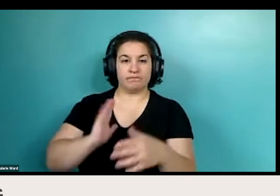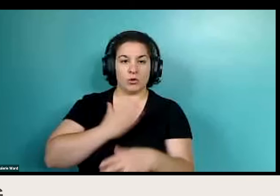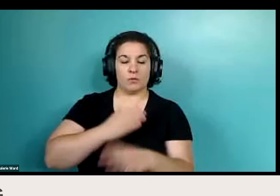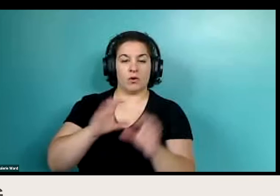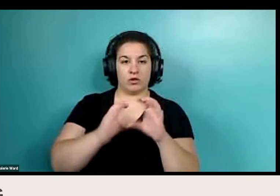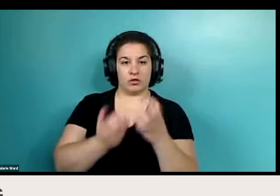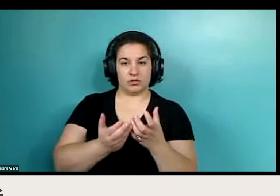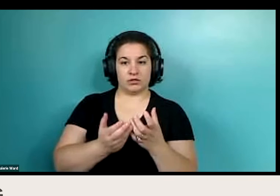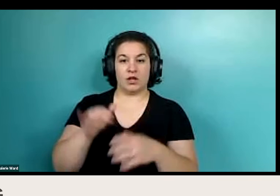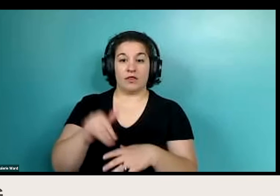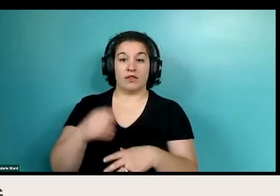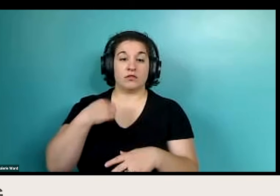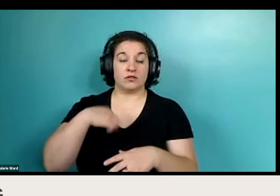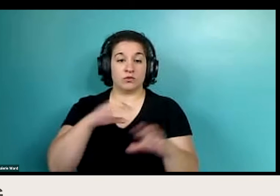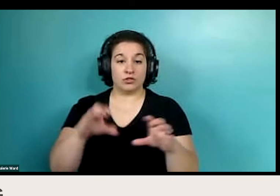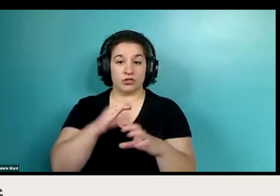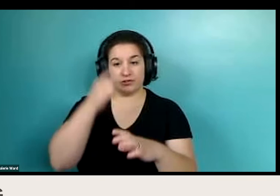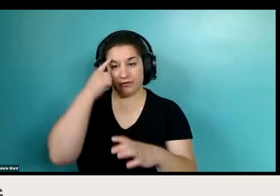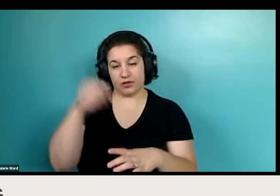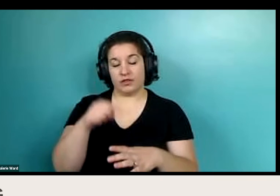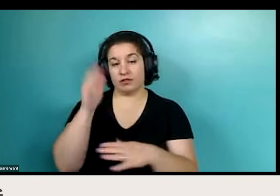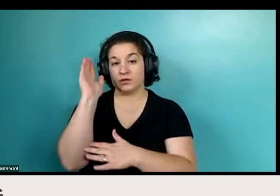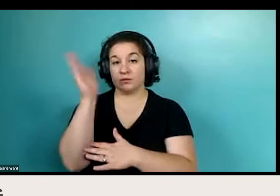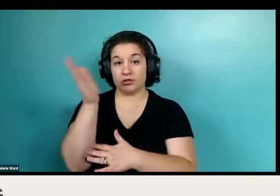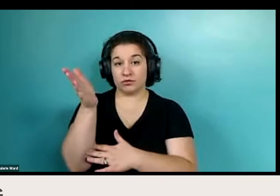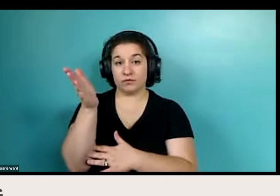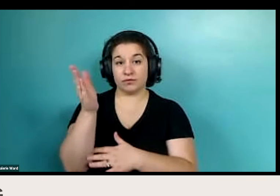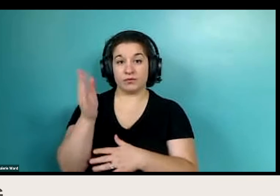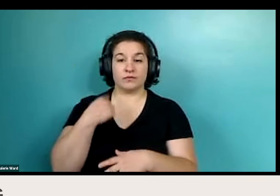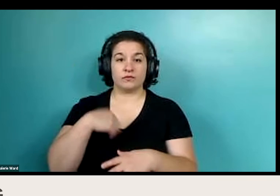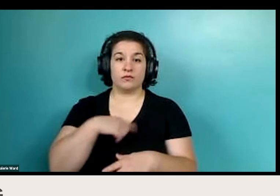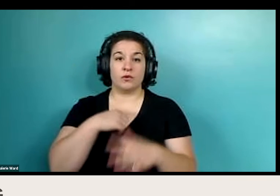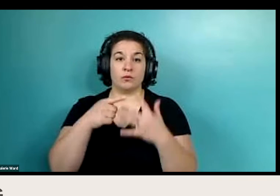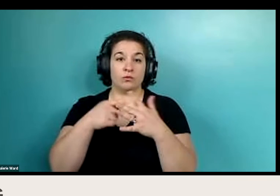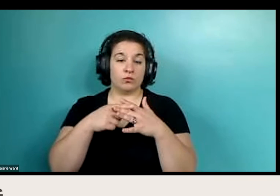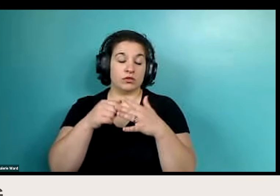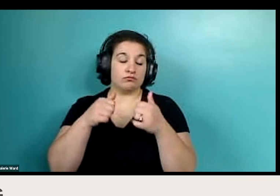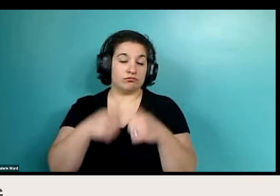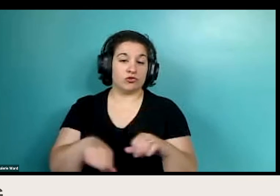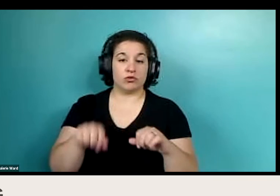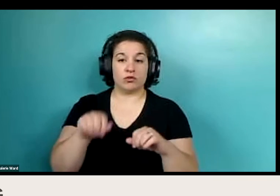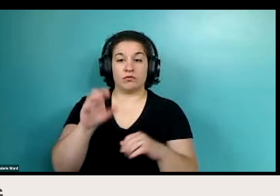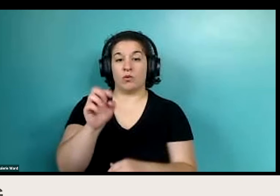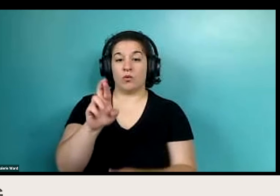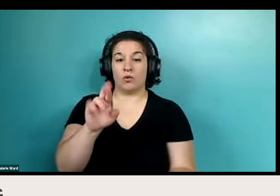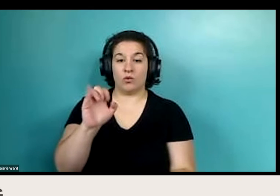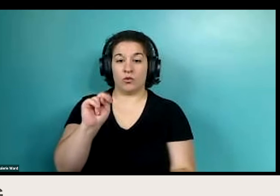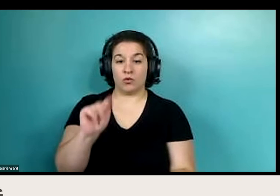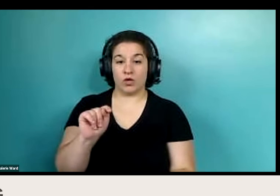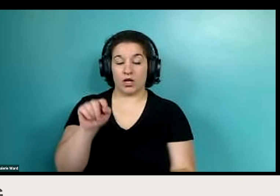this presentation. We tried to orient you to what we do and why we do